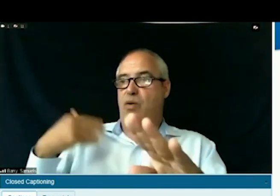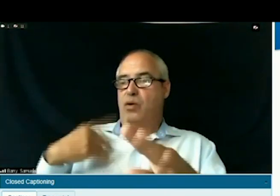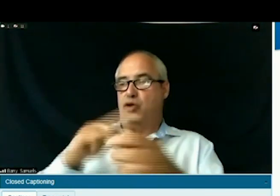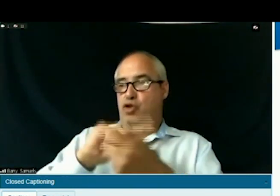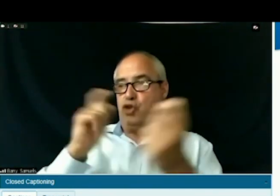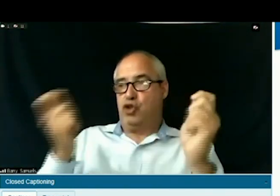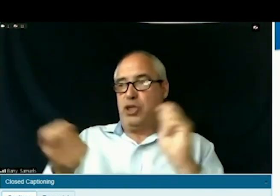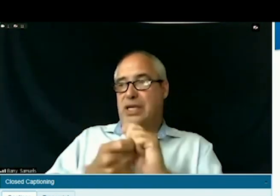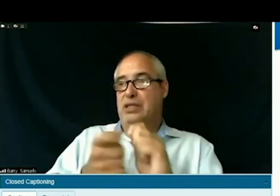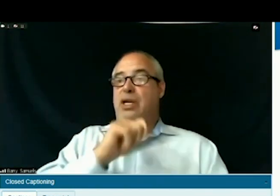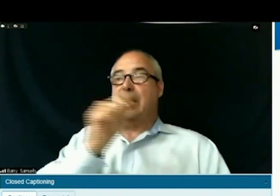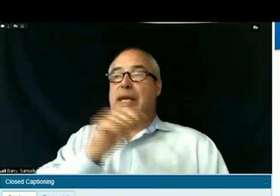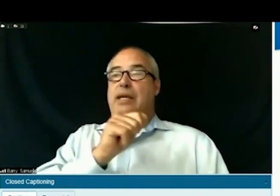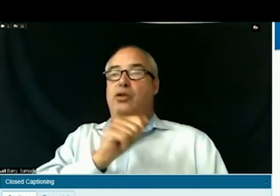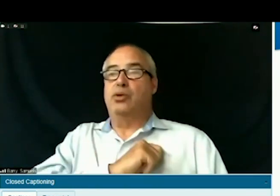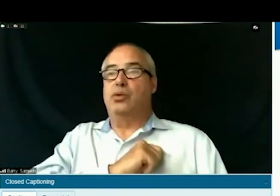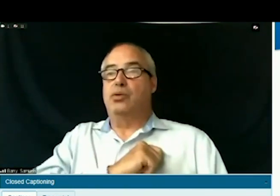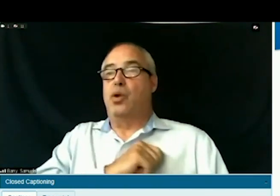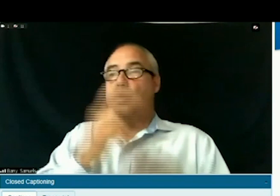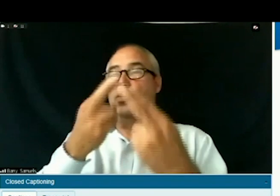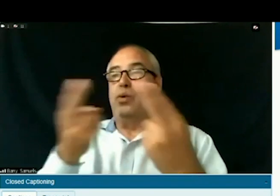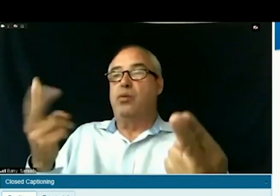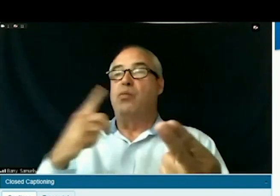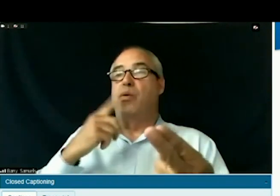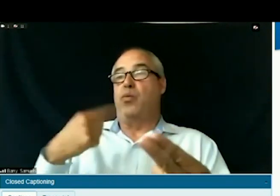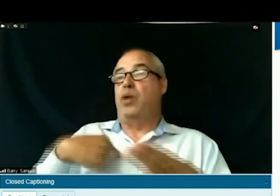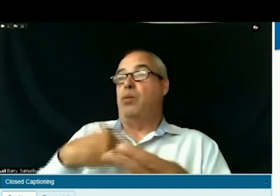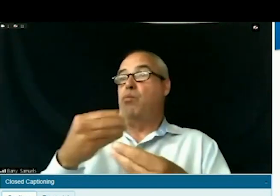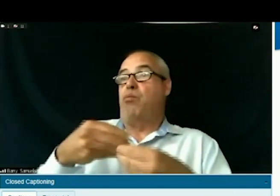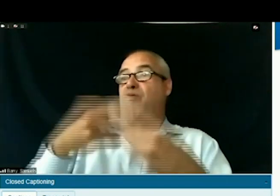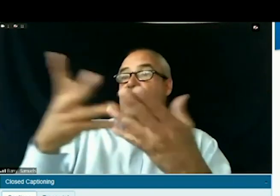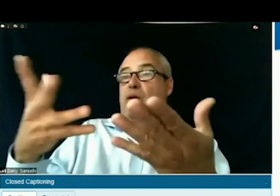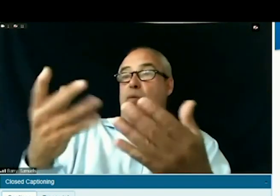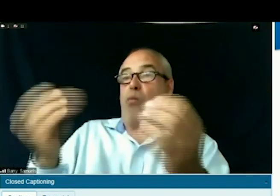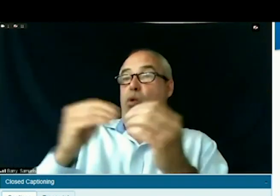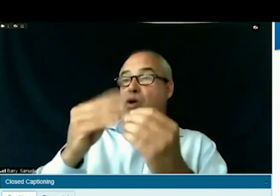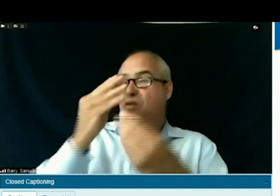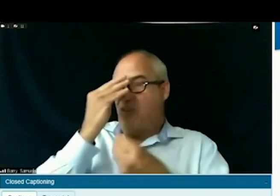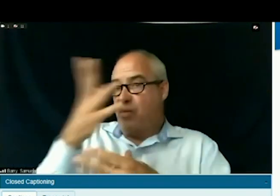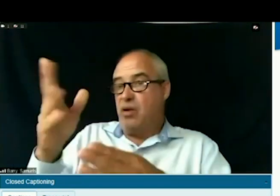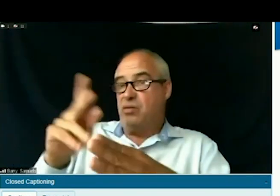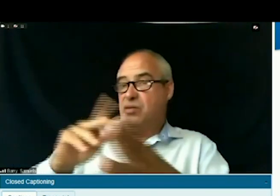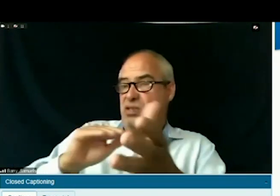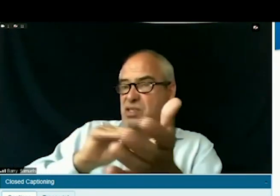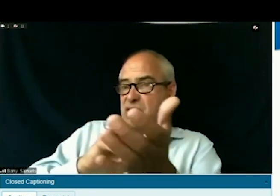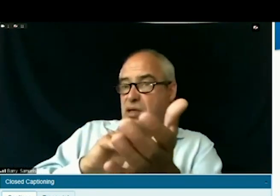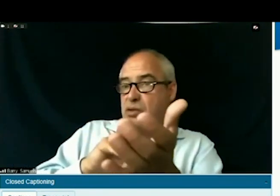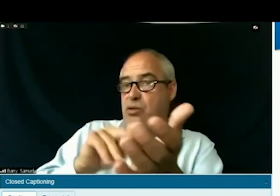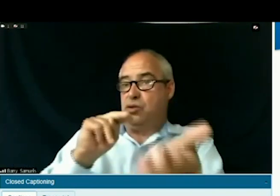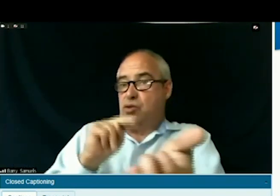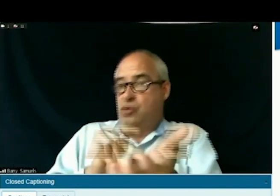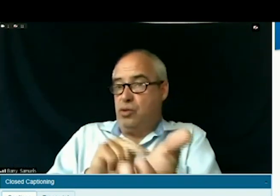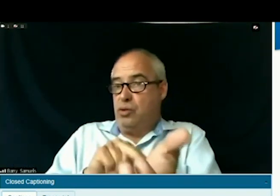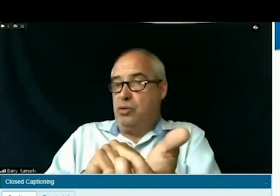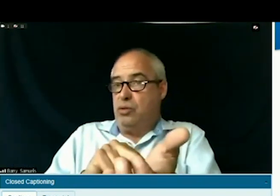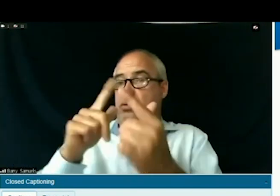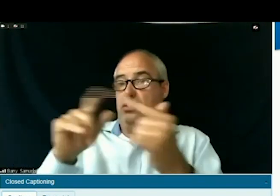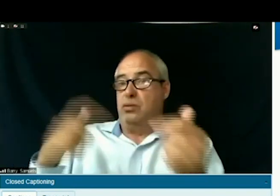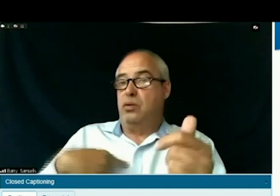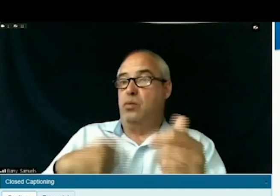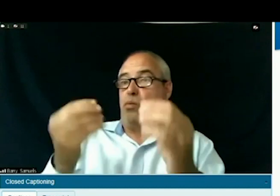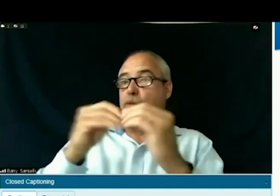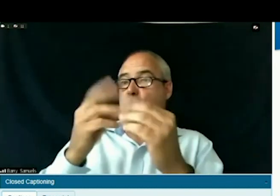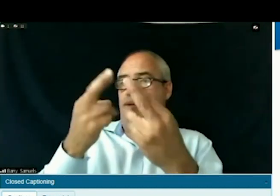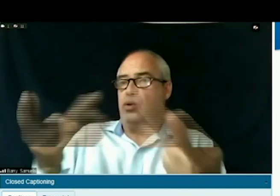attitudes and the resources that we inform providers with. The more that we inform providers of the independent resources or the resources that help